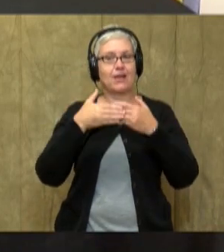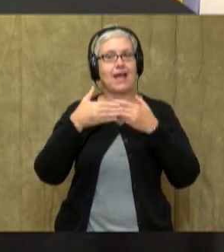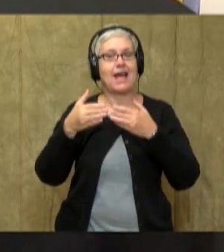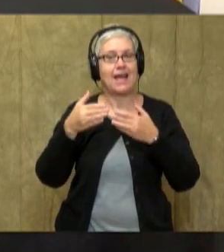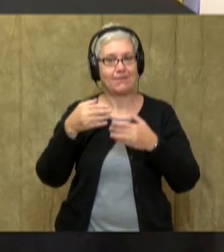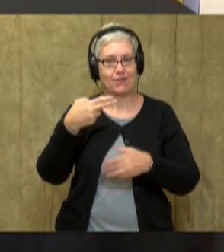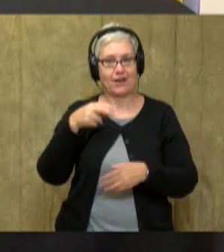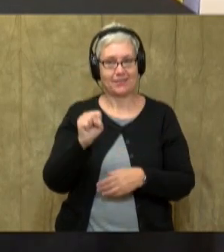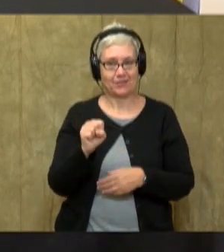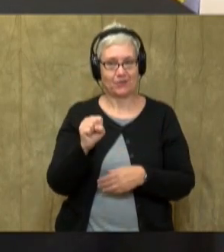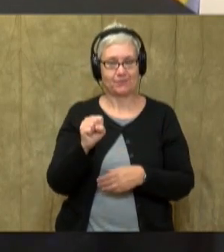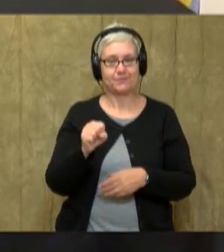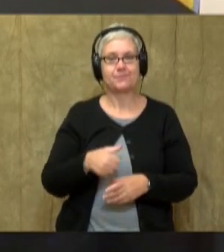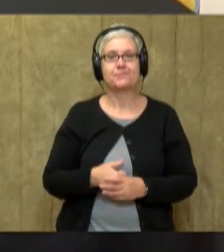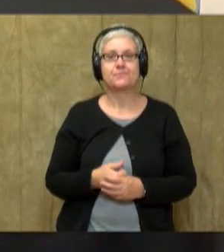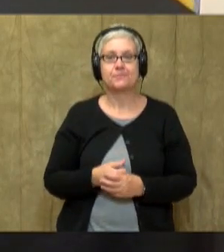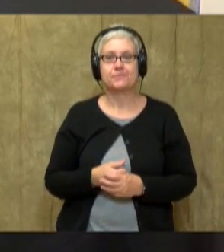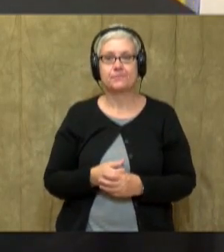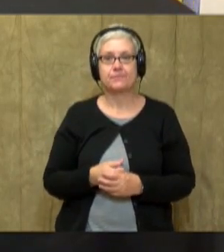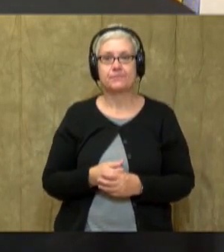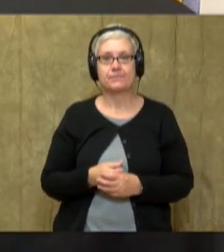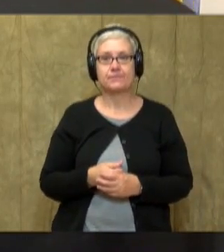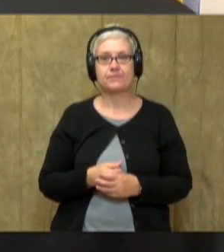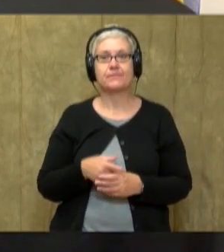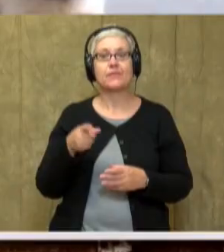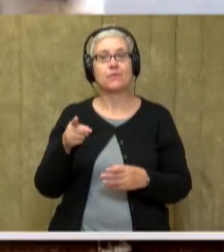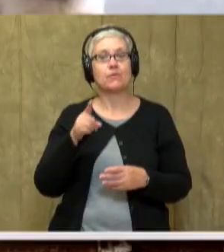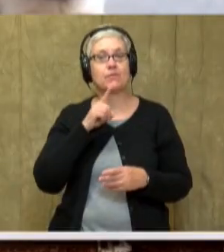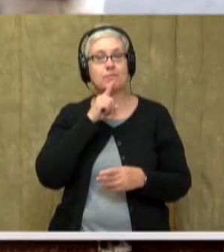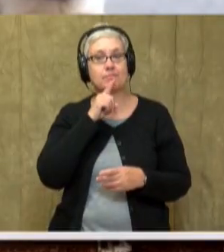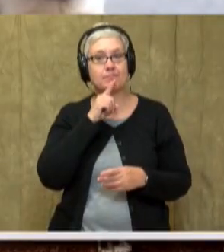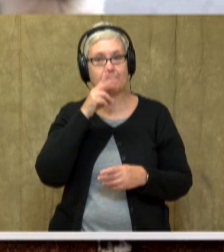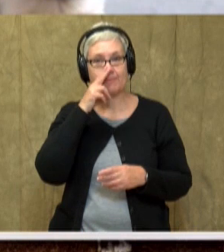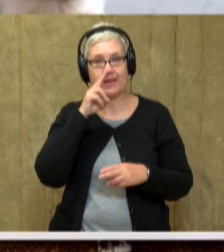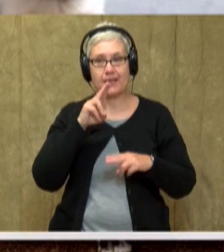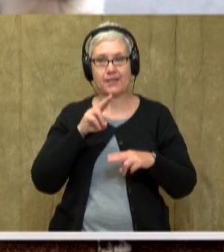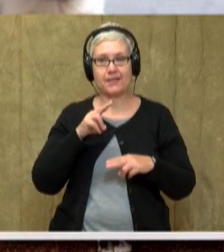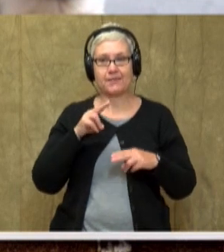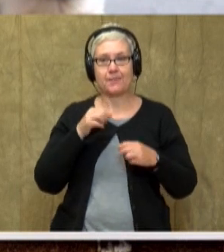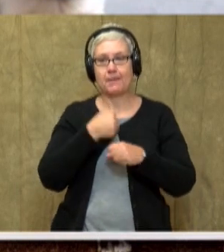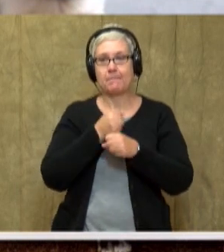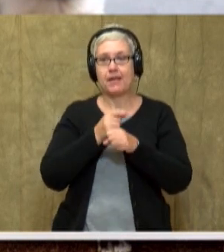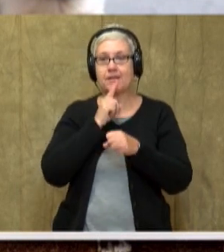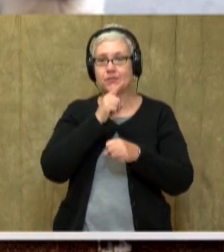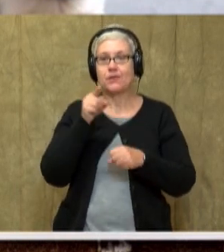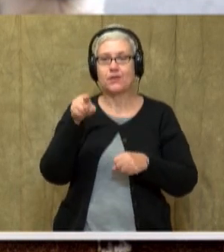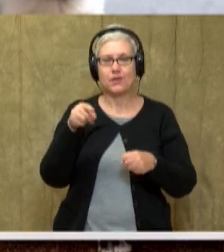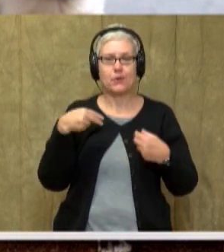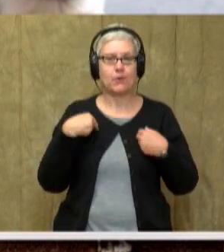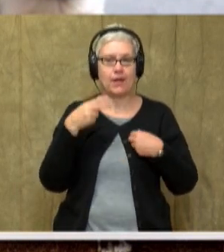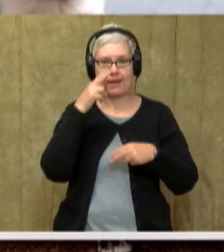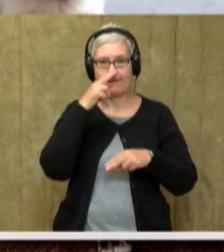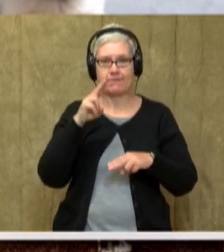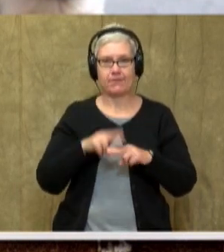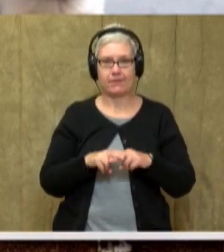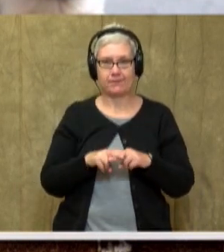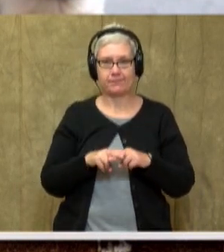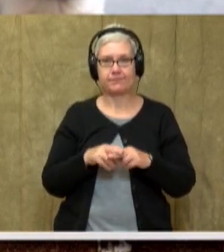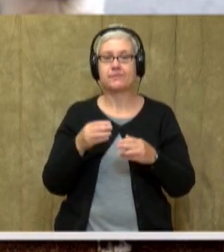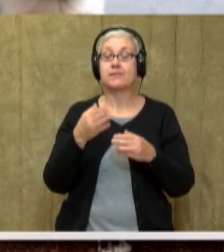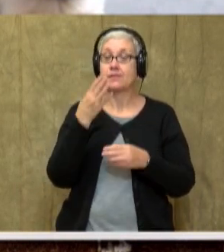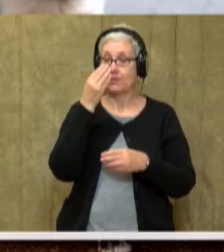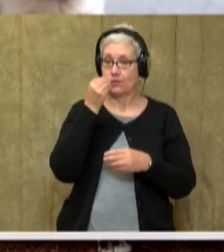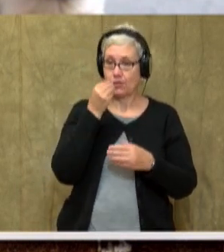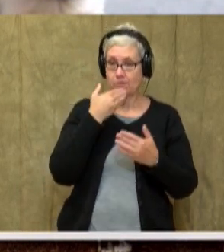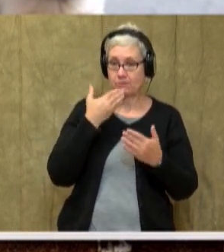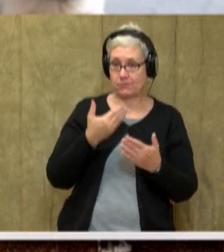So lastly, what we want to do is make sure that you have fun. So prior to school,